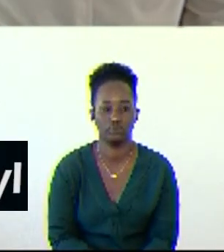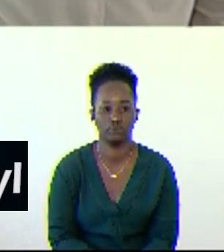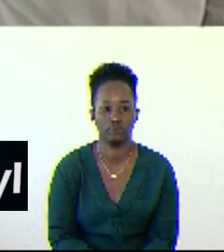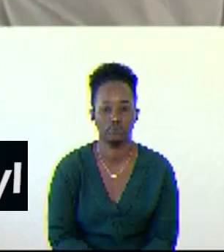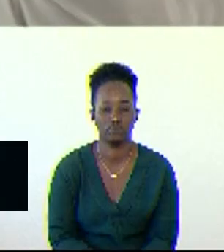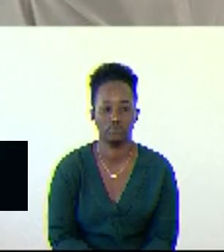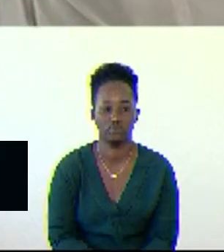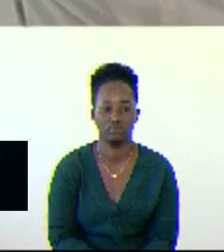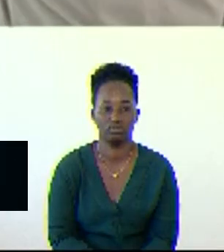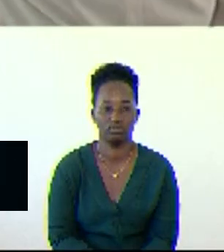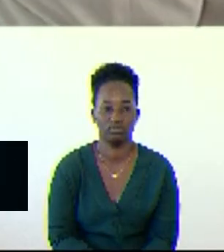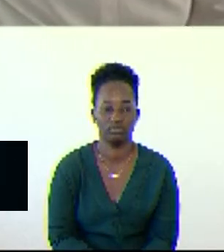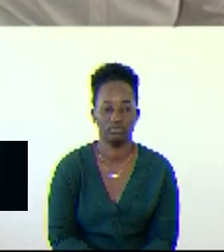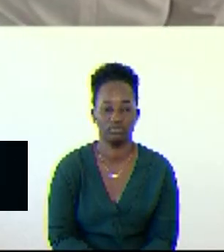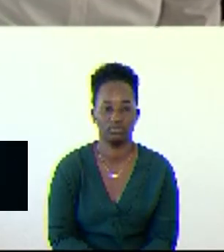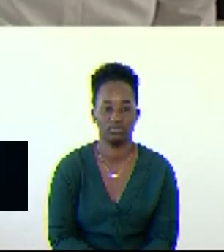CH3COH plus,